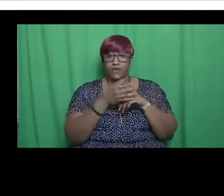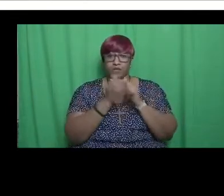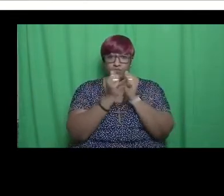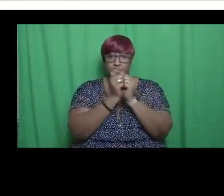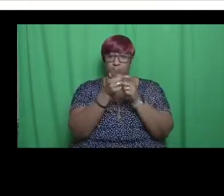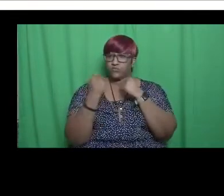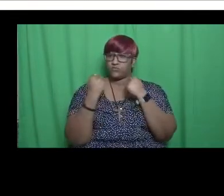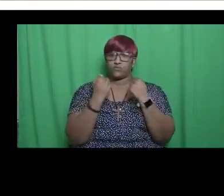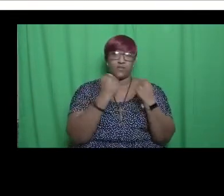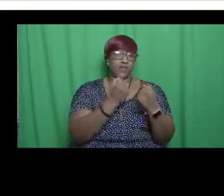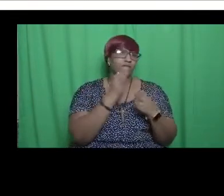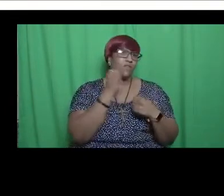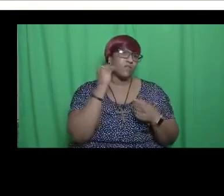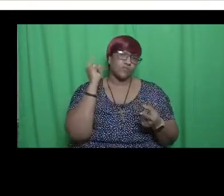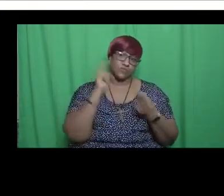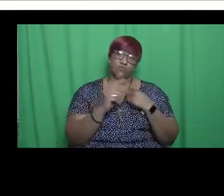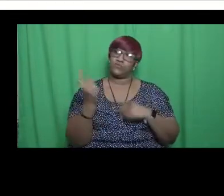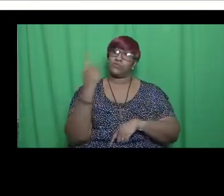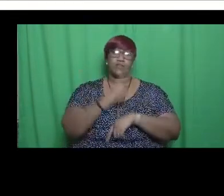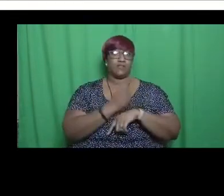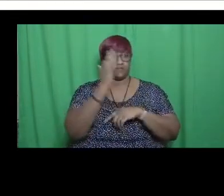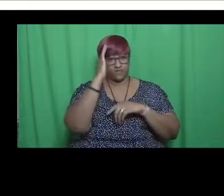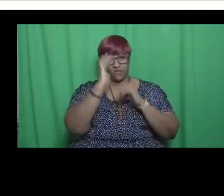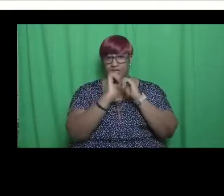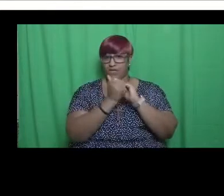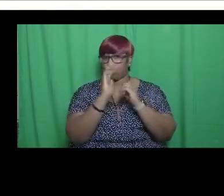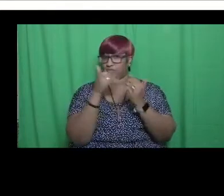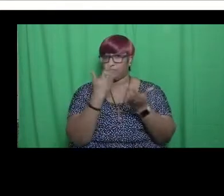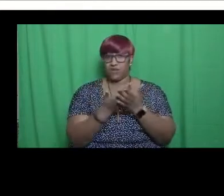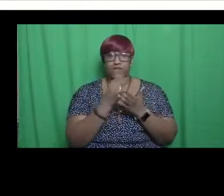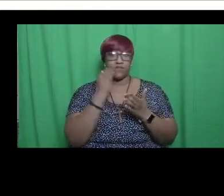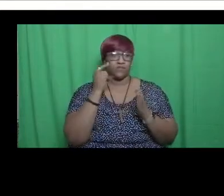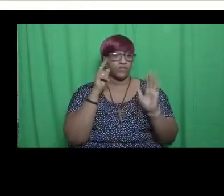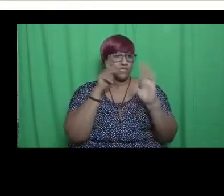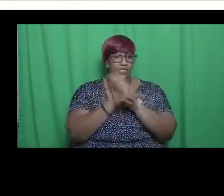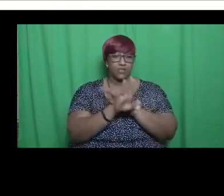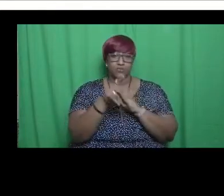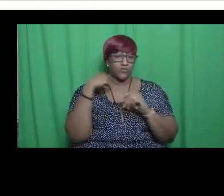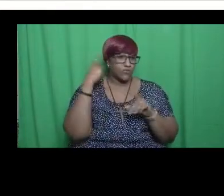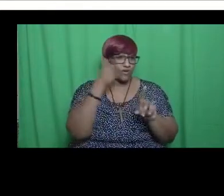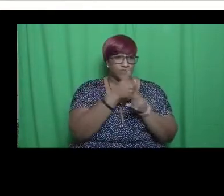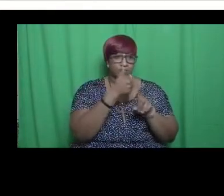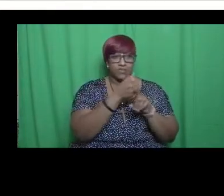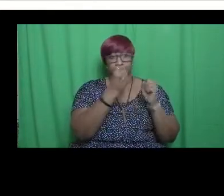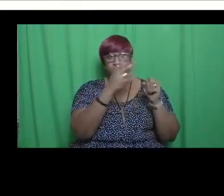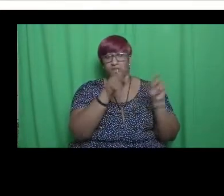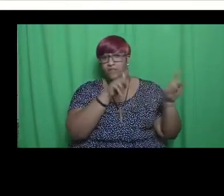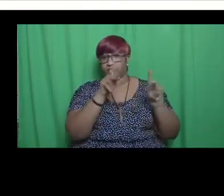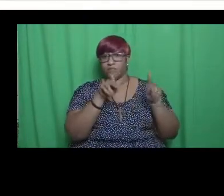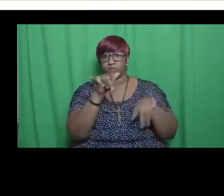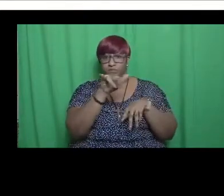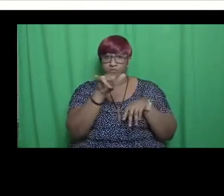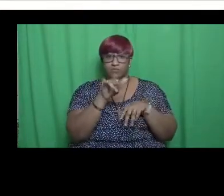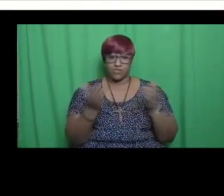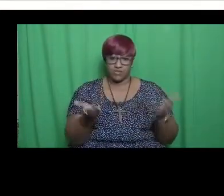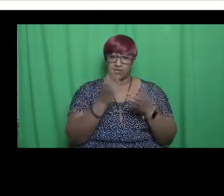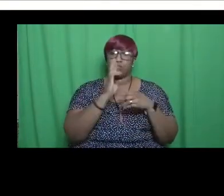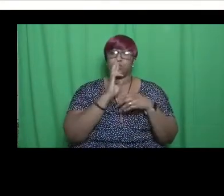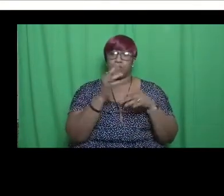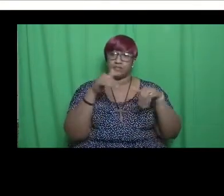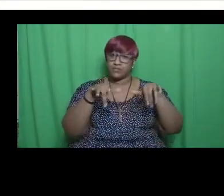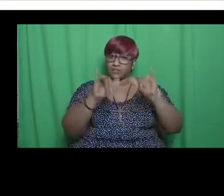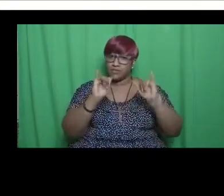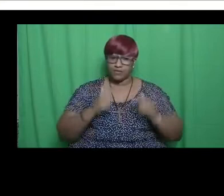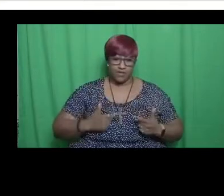drove home, and to this day, you don't know how you got home. You could have killed your crazy self and a bunch of other folk too. But here you are